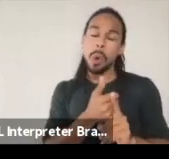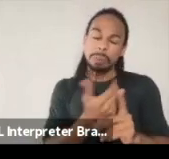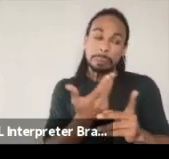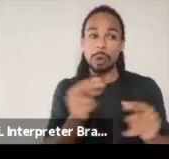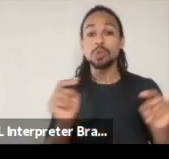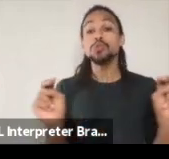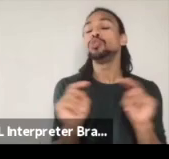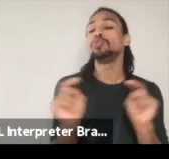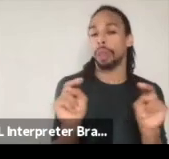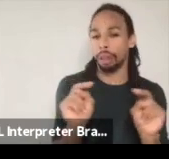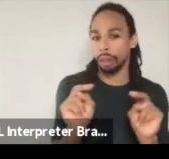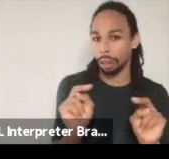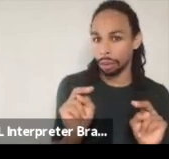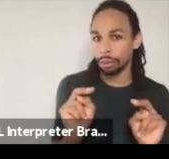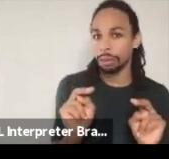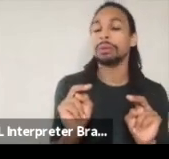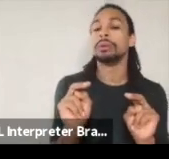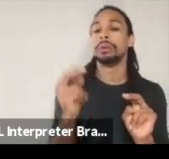they did